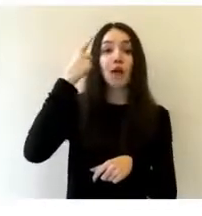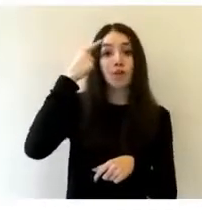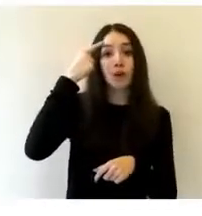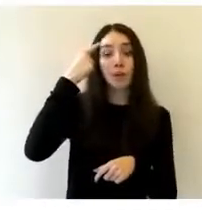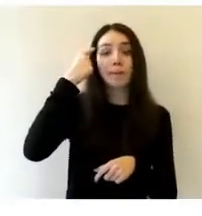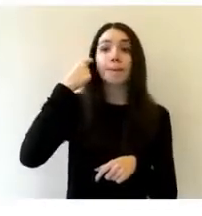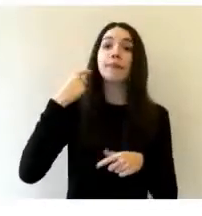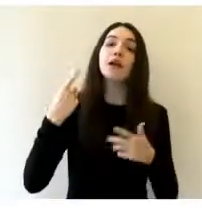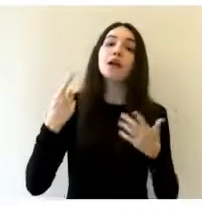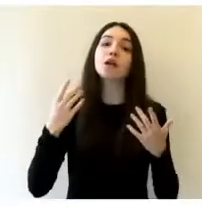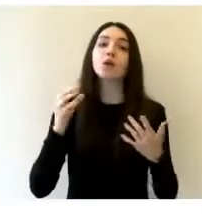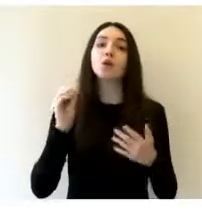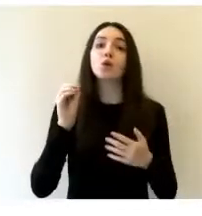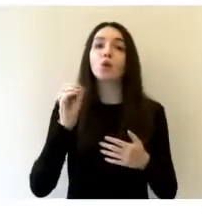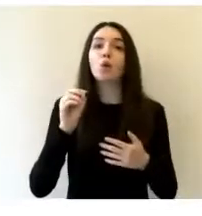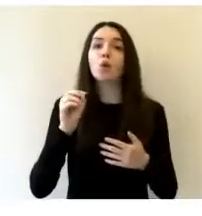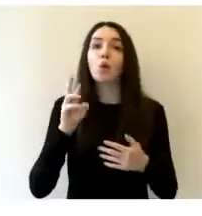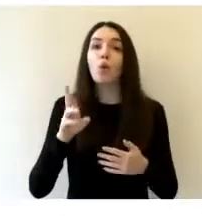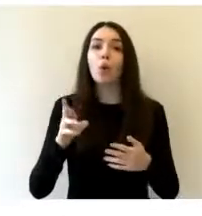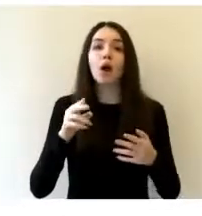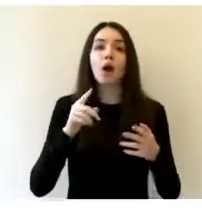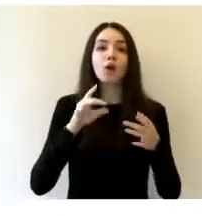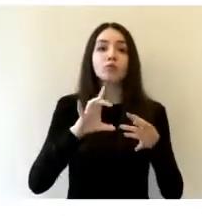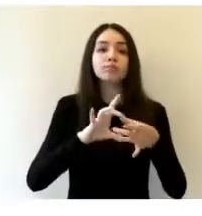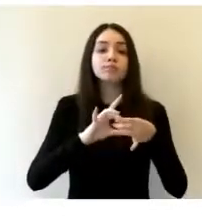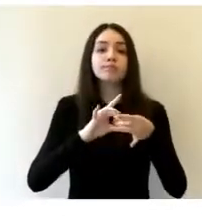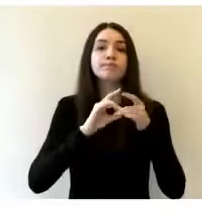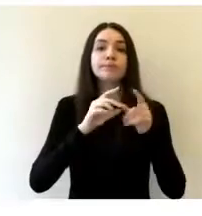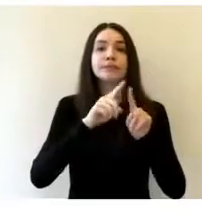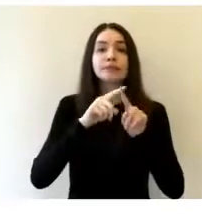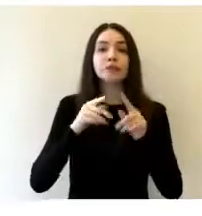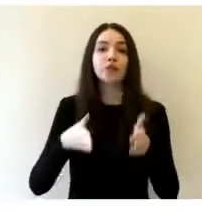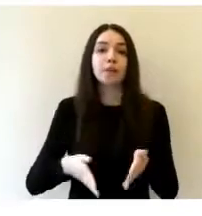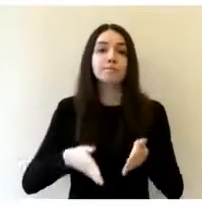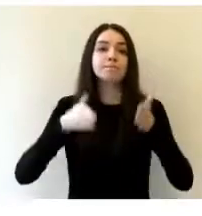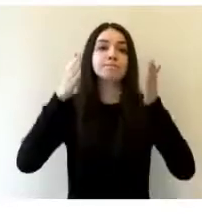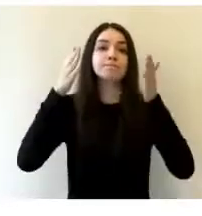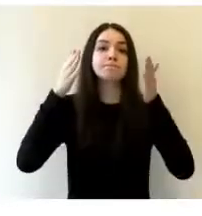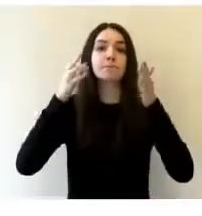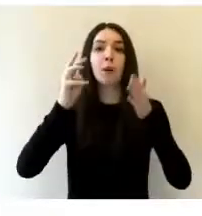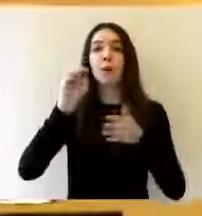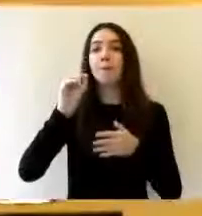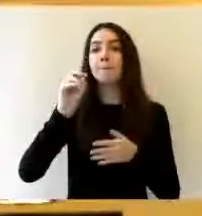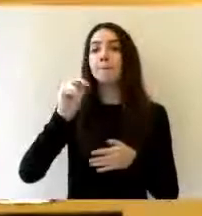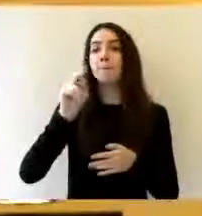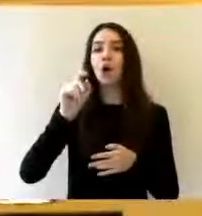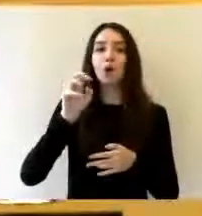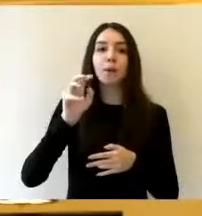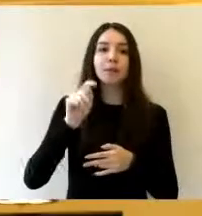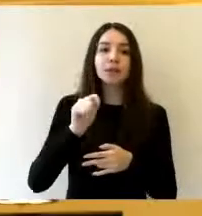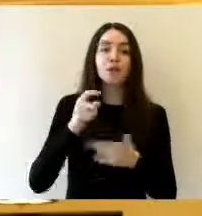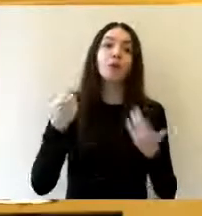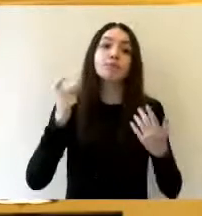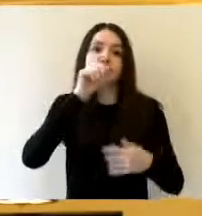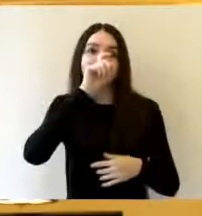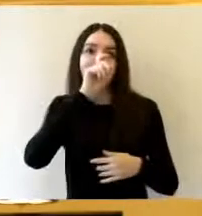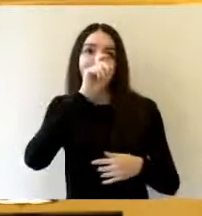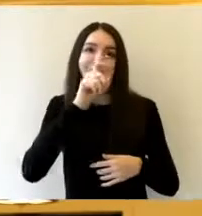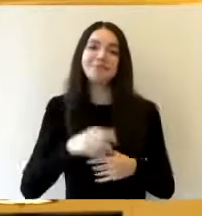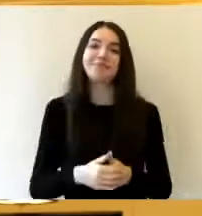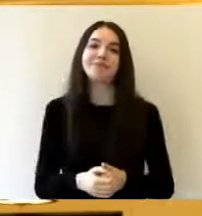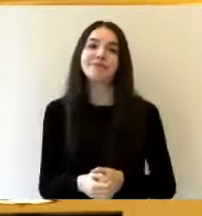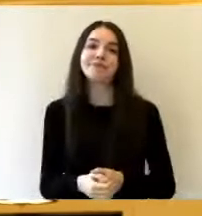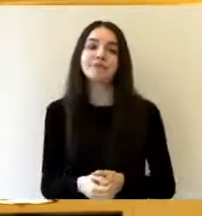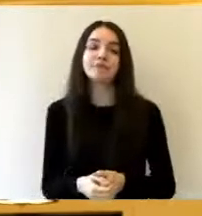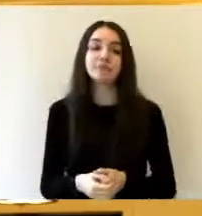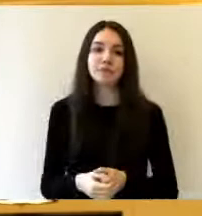or at least it has to do with monument, memorial, or eagles. Now, I feel like the thing I can contribute most to the conversation is